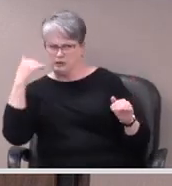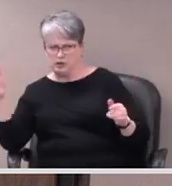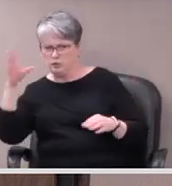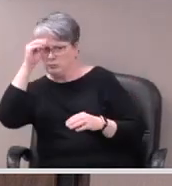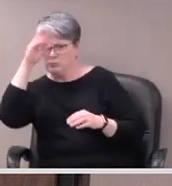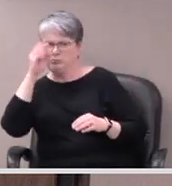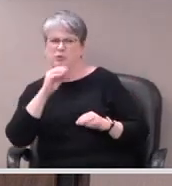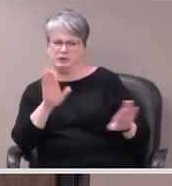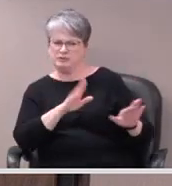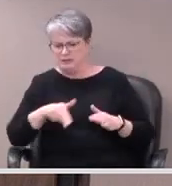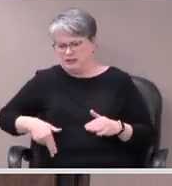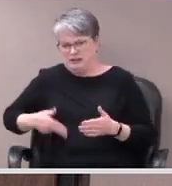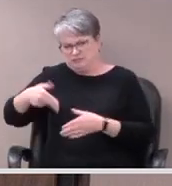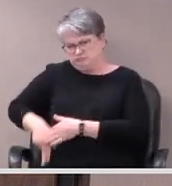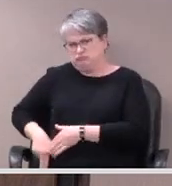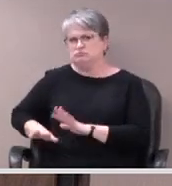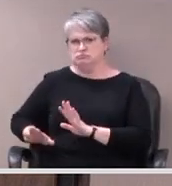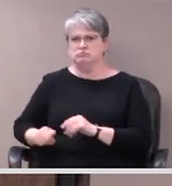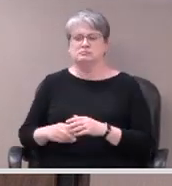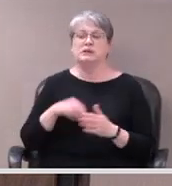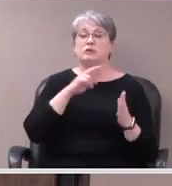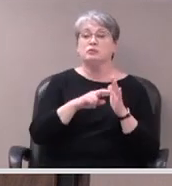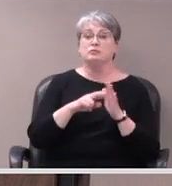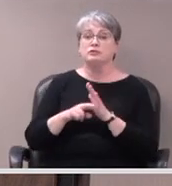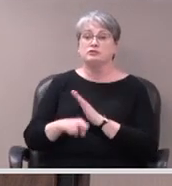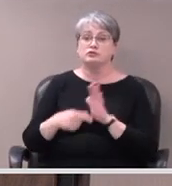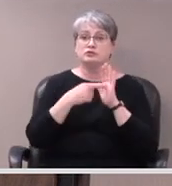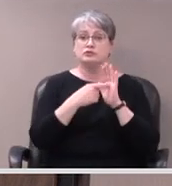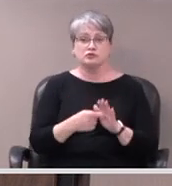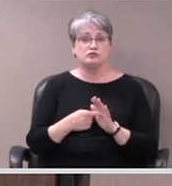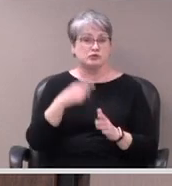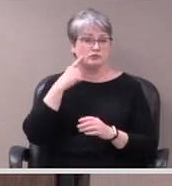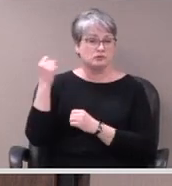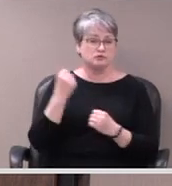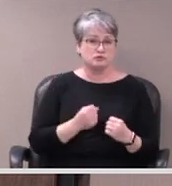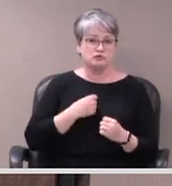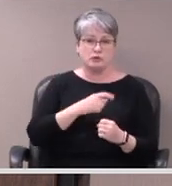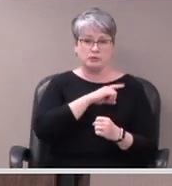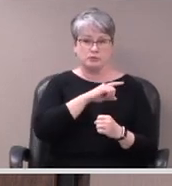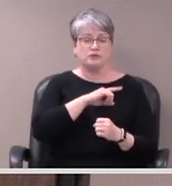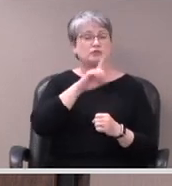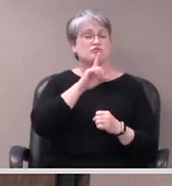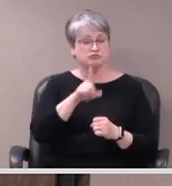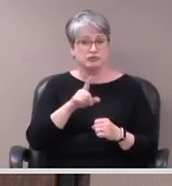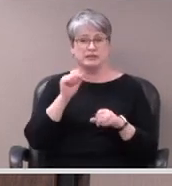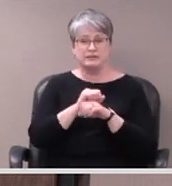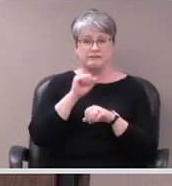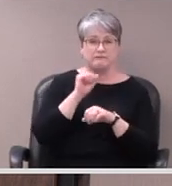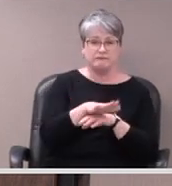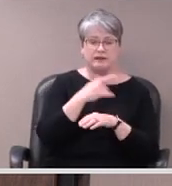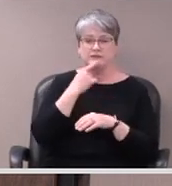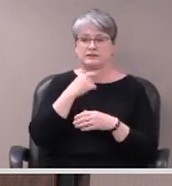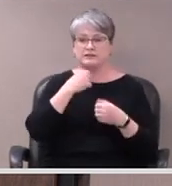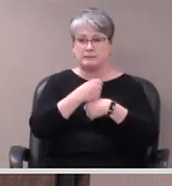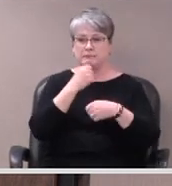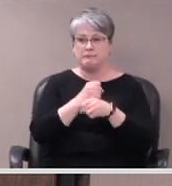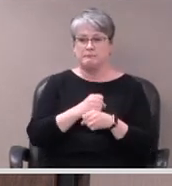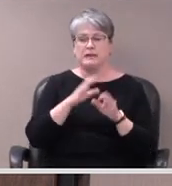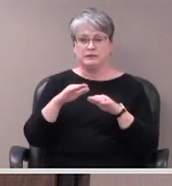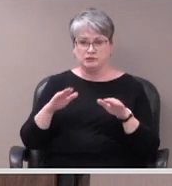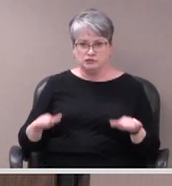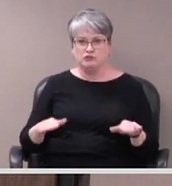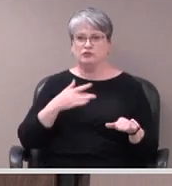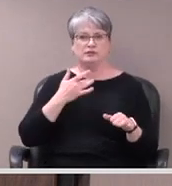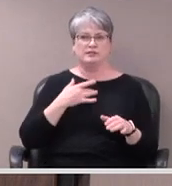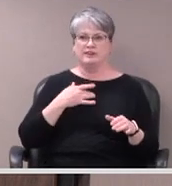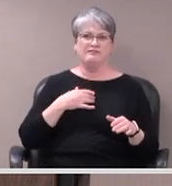up. Research shows that a heavy police presence in schools actually has the effect of making kids feel less